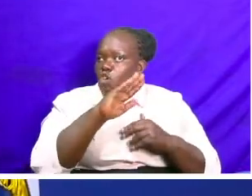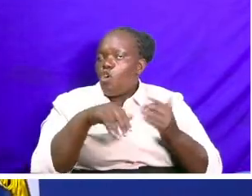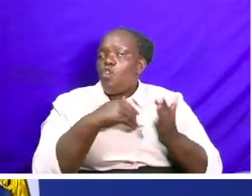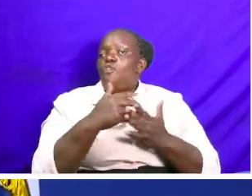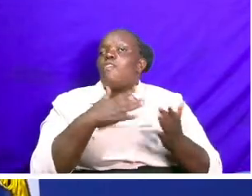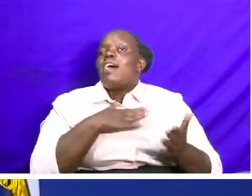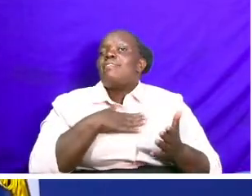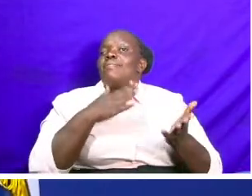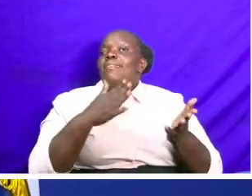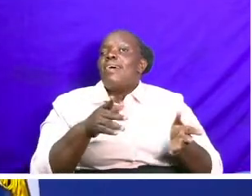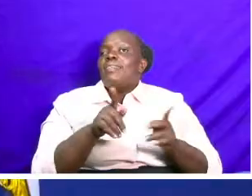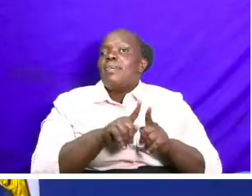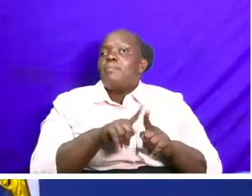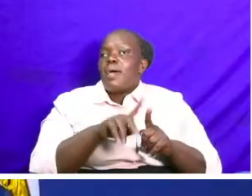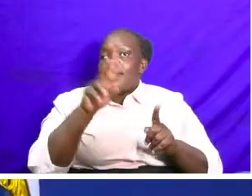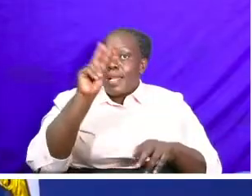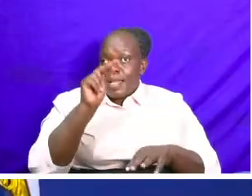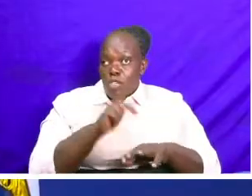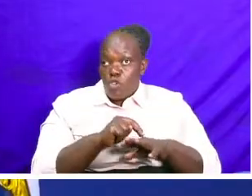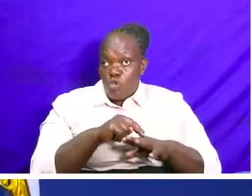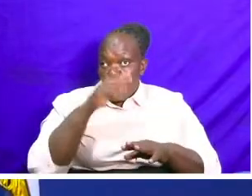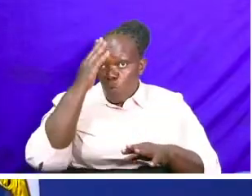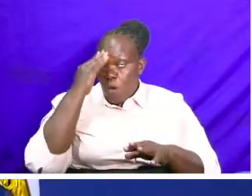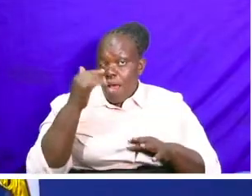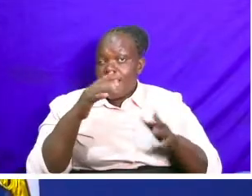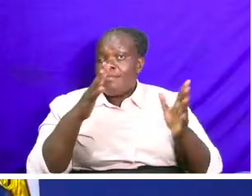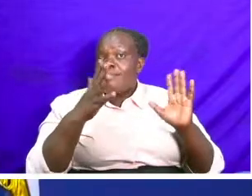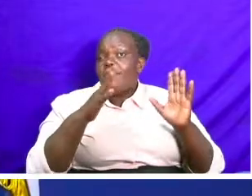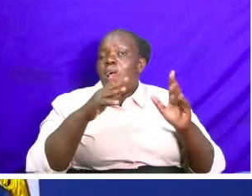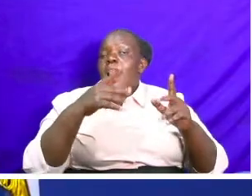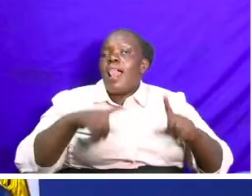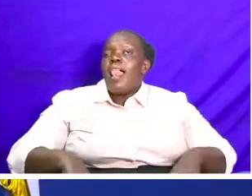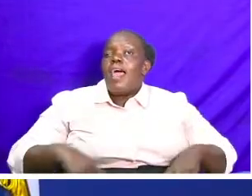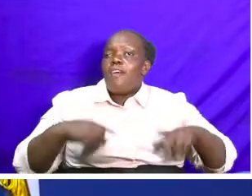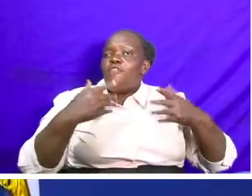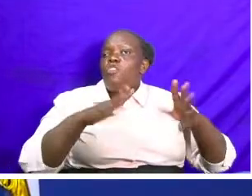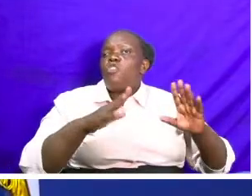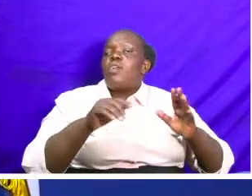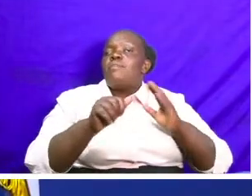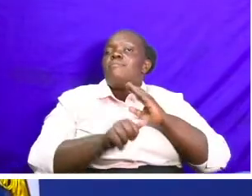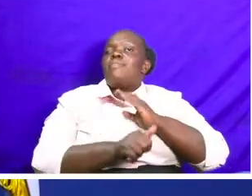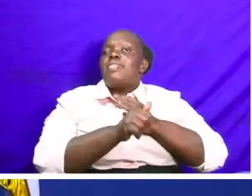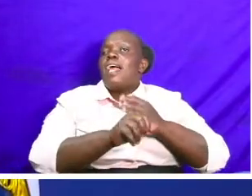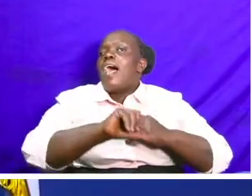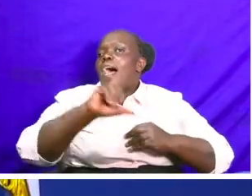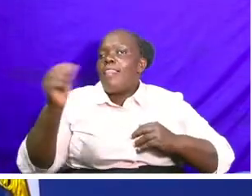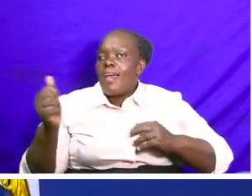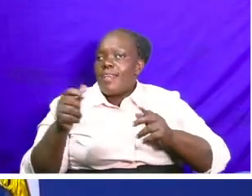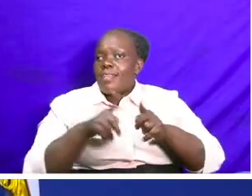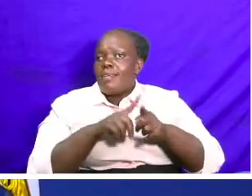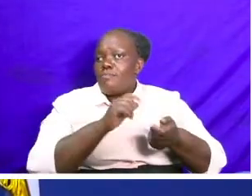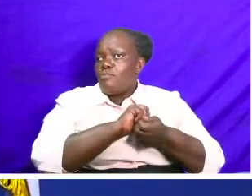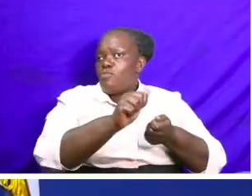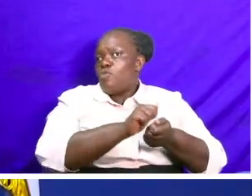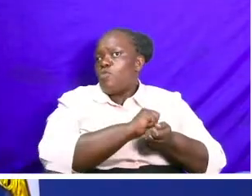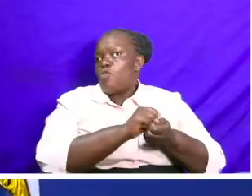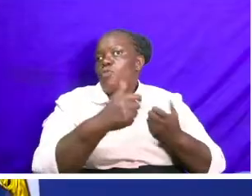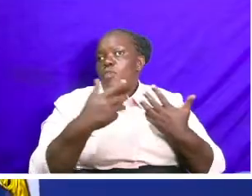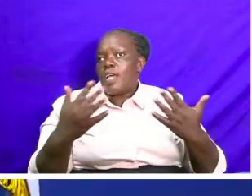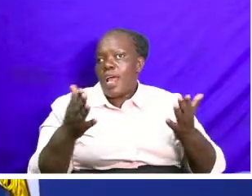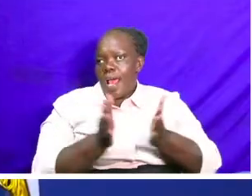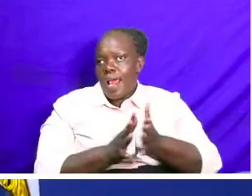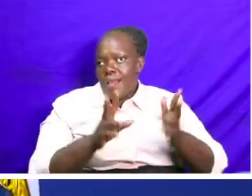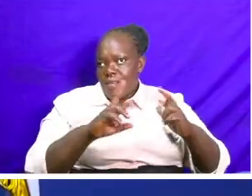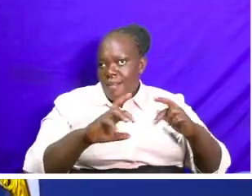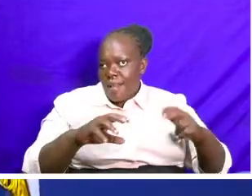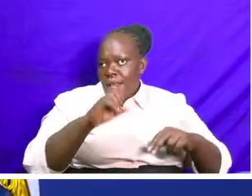here as a nation, why commemorate lives lost by endangering others, destroying property, and seeking